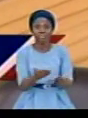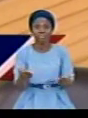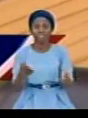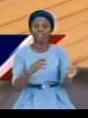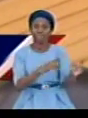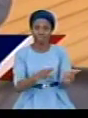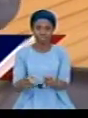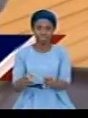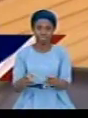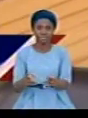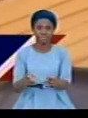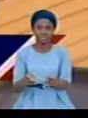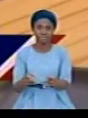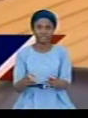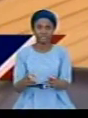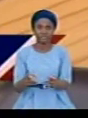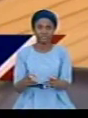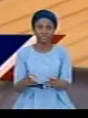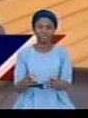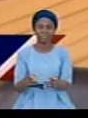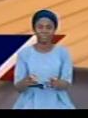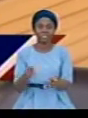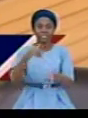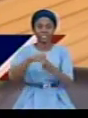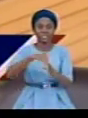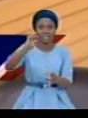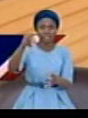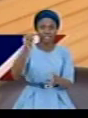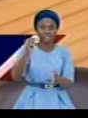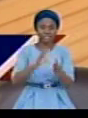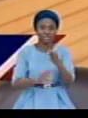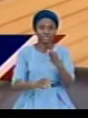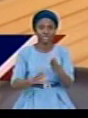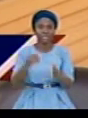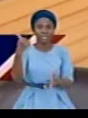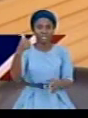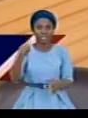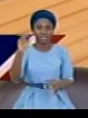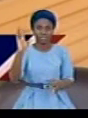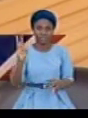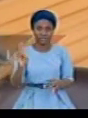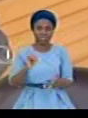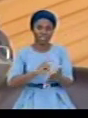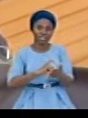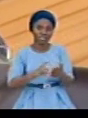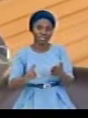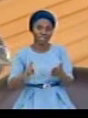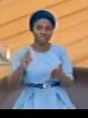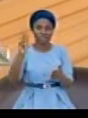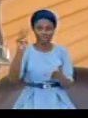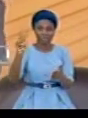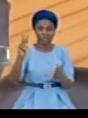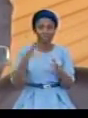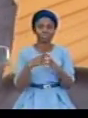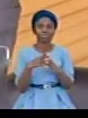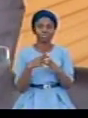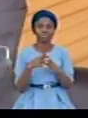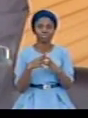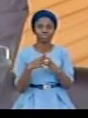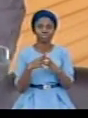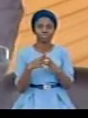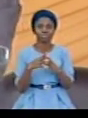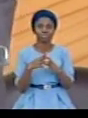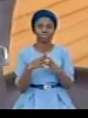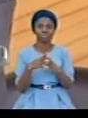chapter 17, and I'm reading from verse 2. John chapter 17, reading from verse